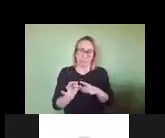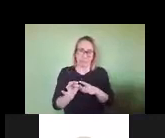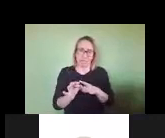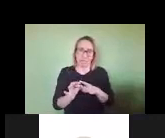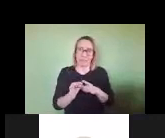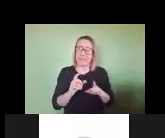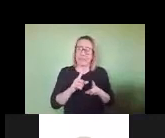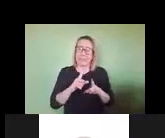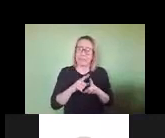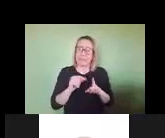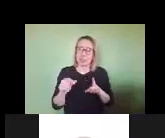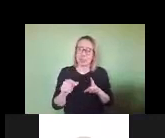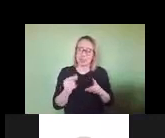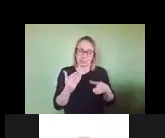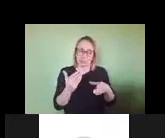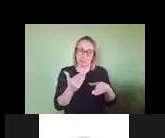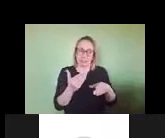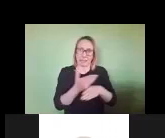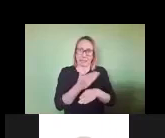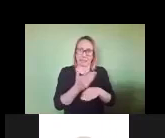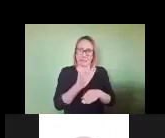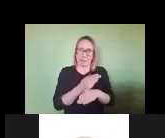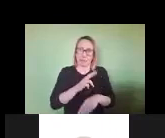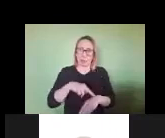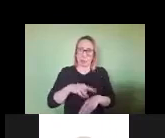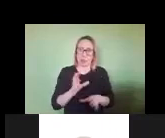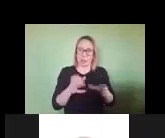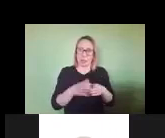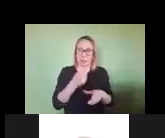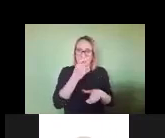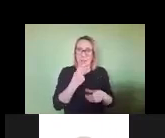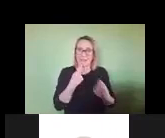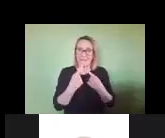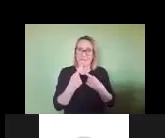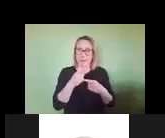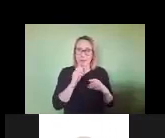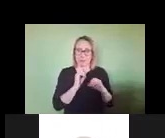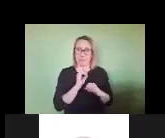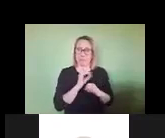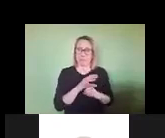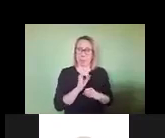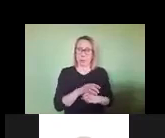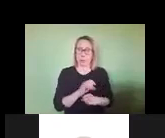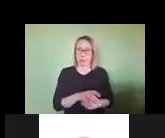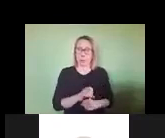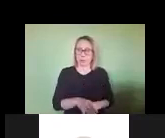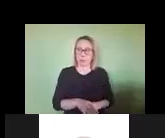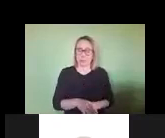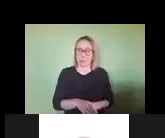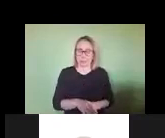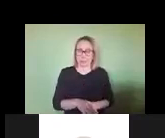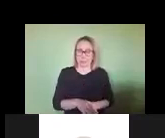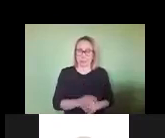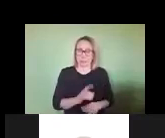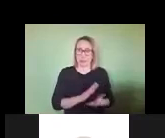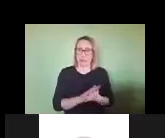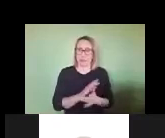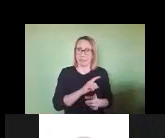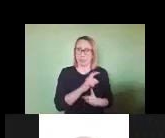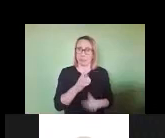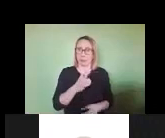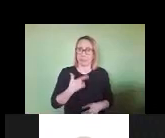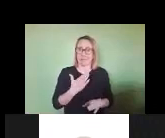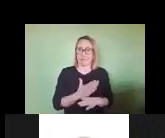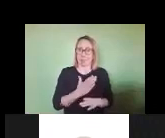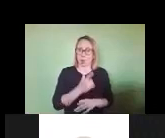so that you could post the information directly there as well, so that the community living workers were able to forward this on